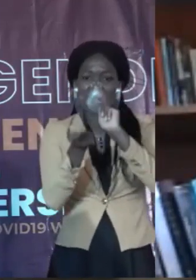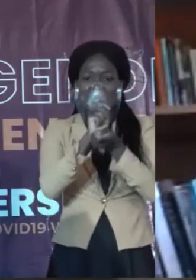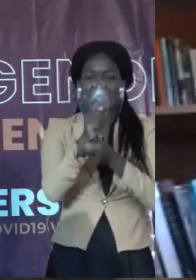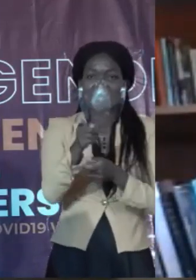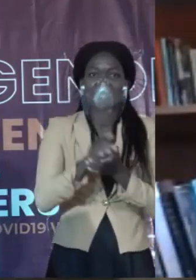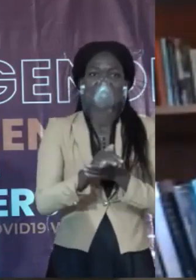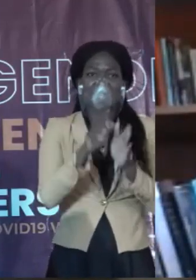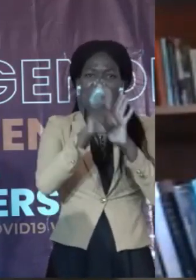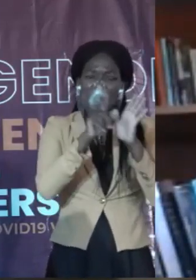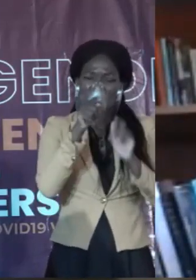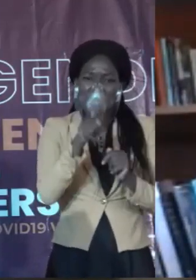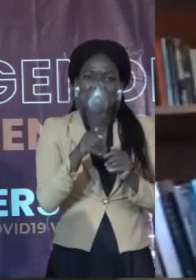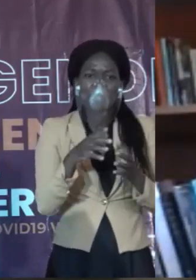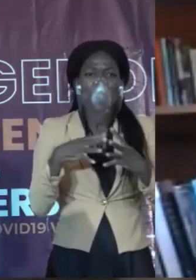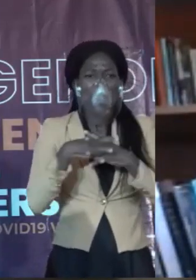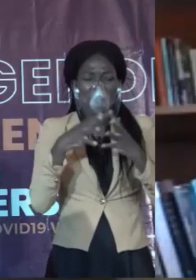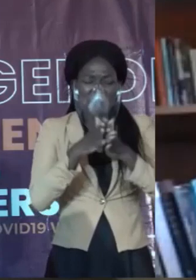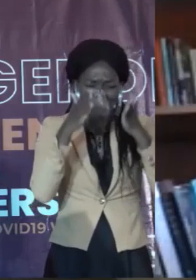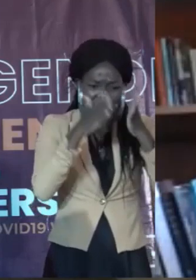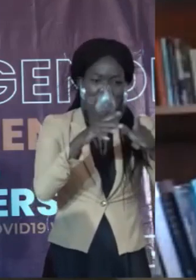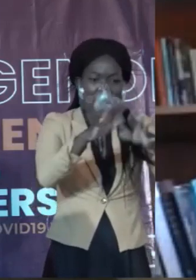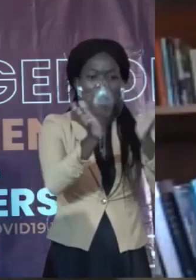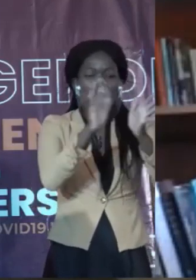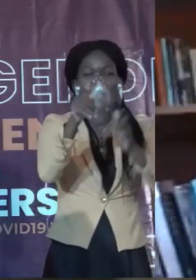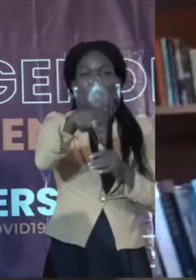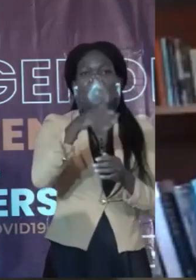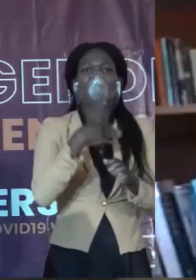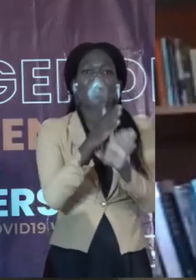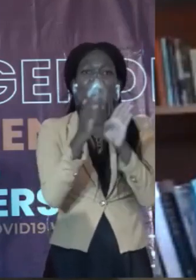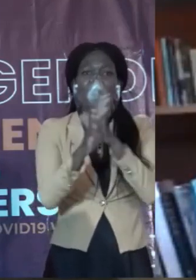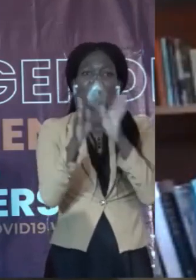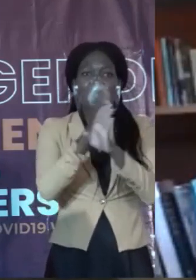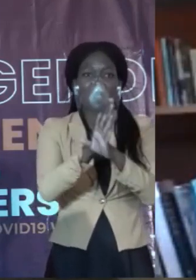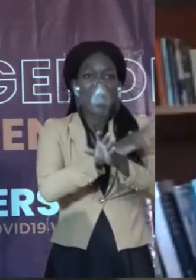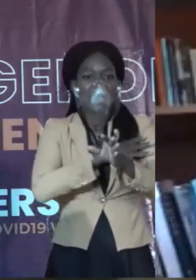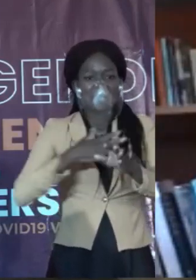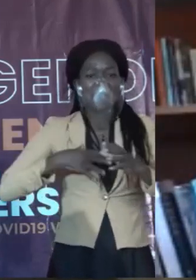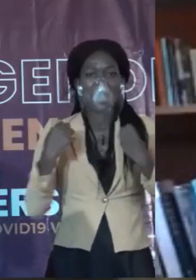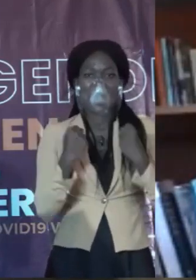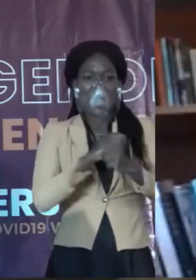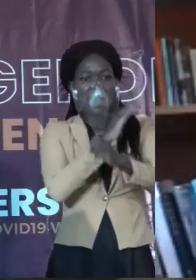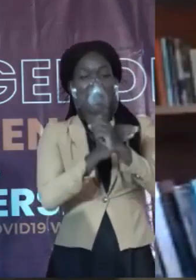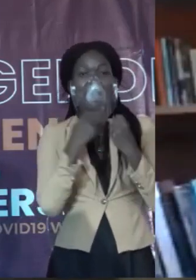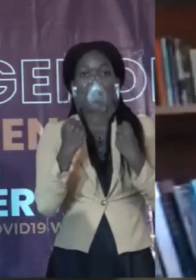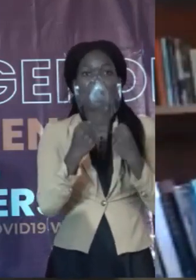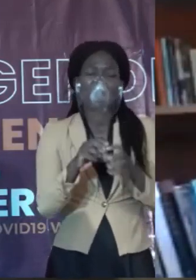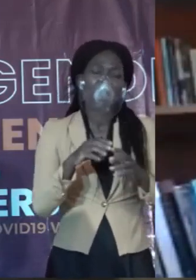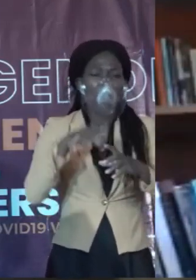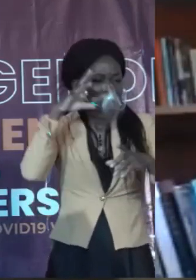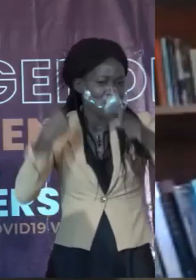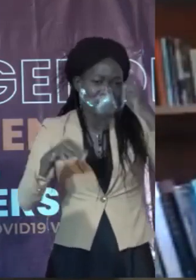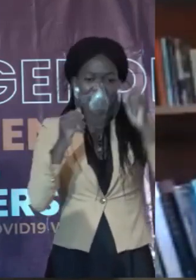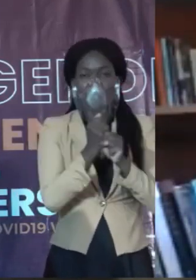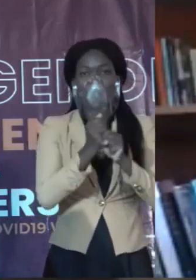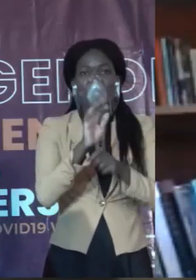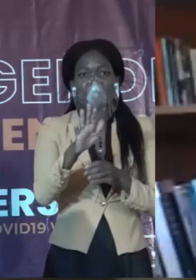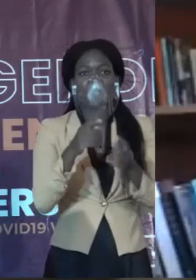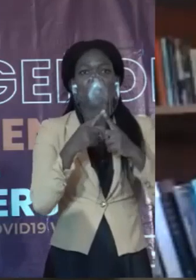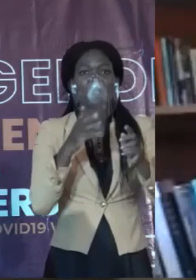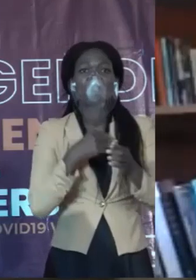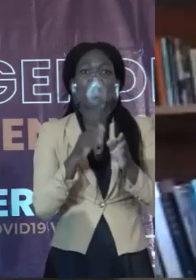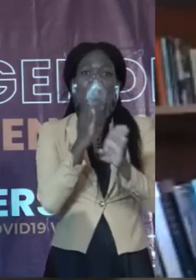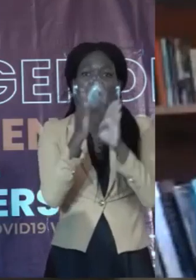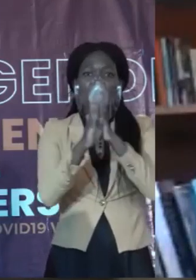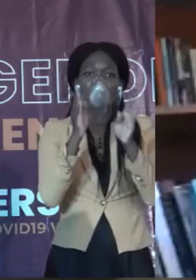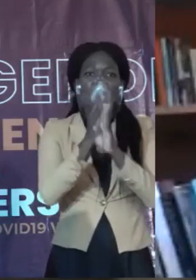is community-led and is supposed to be building the resilience of the women. And it's also aimed at developing the capacity of communities